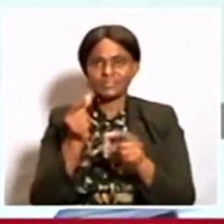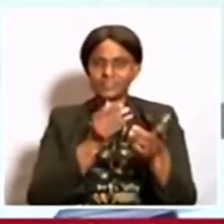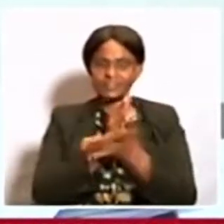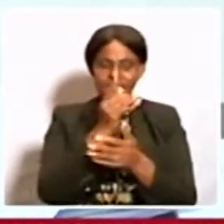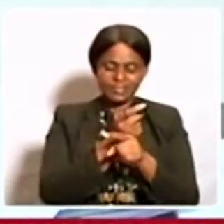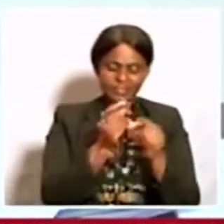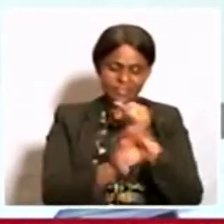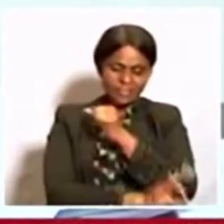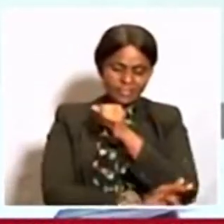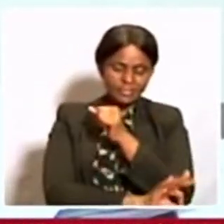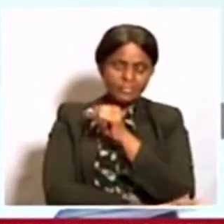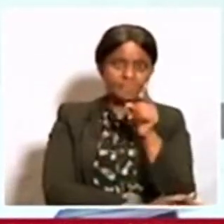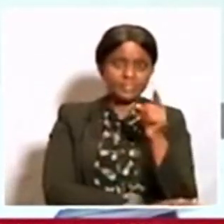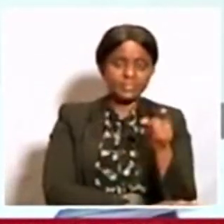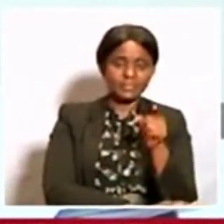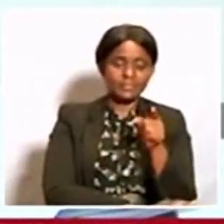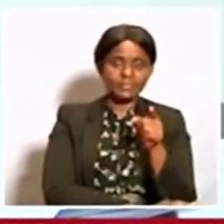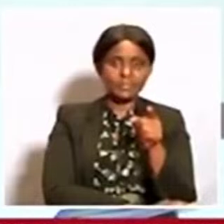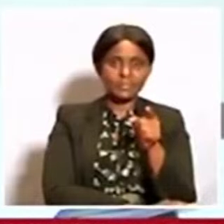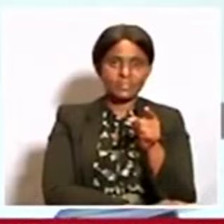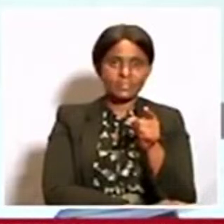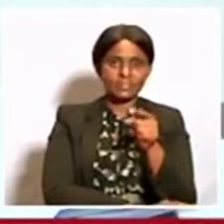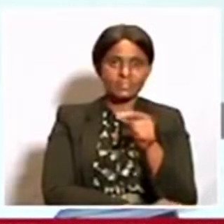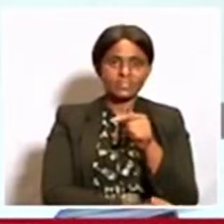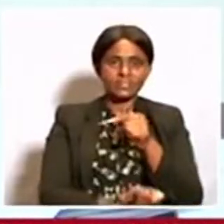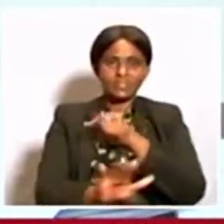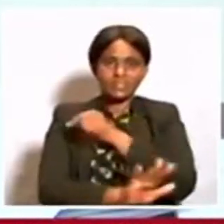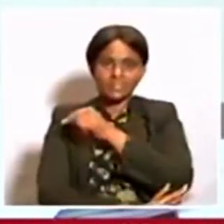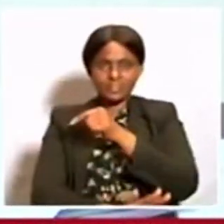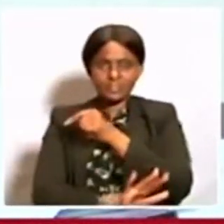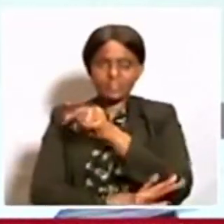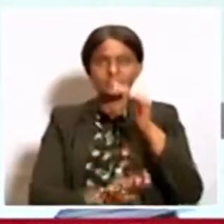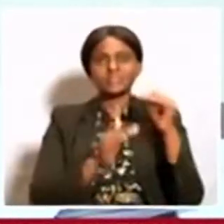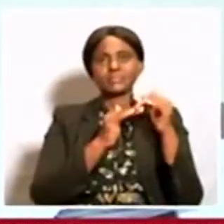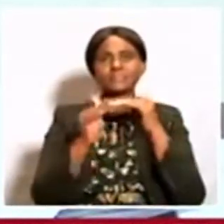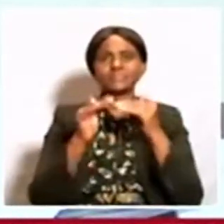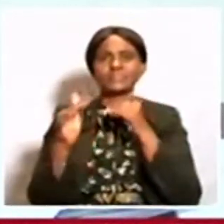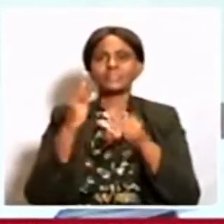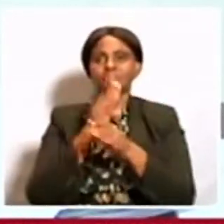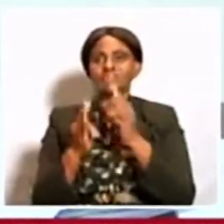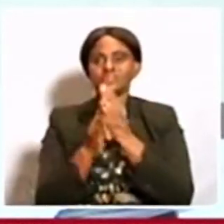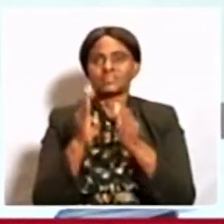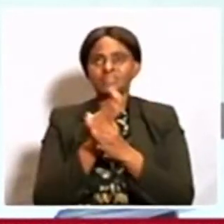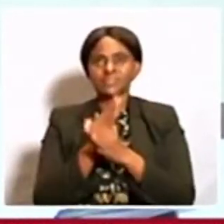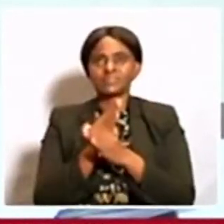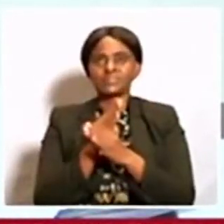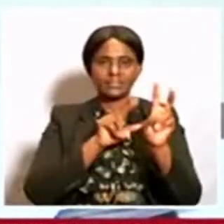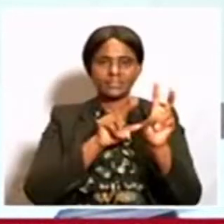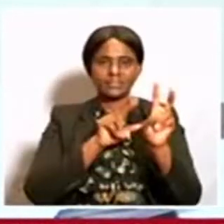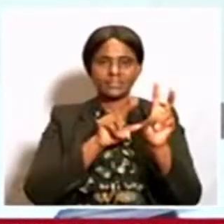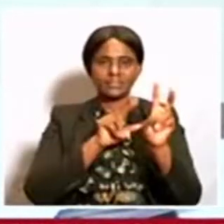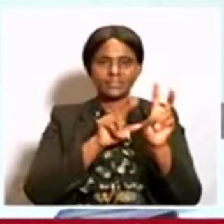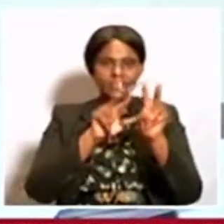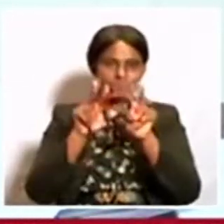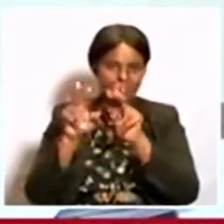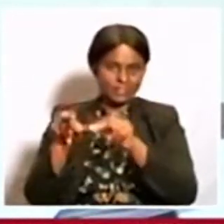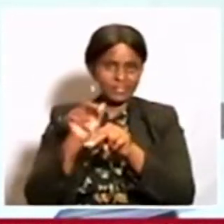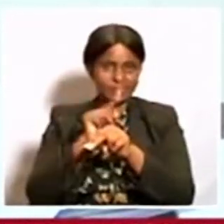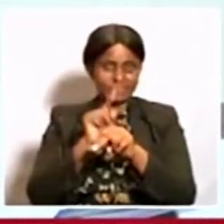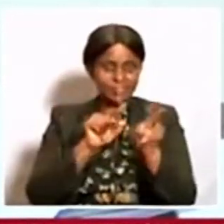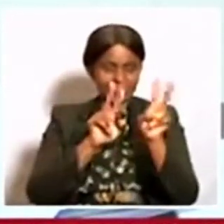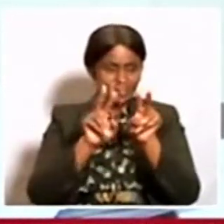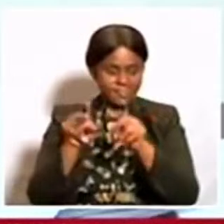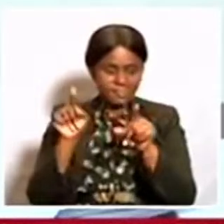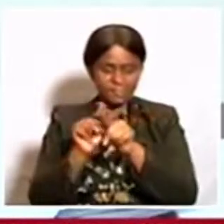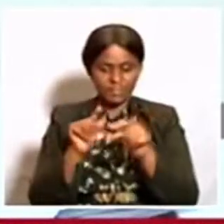the foundation, the slab level, structure, superstructure, is to monitor